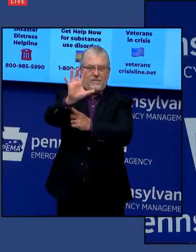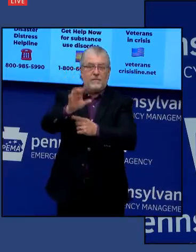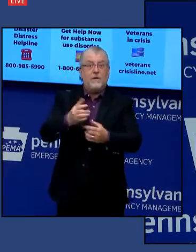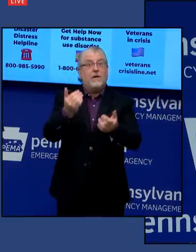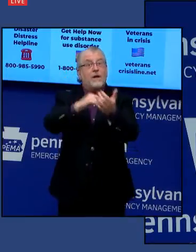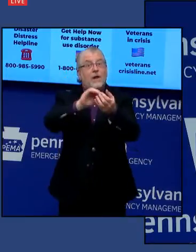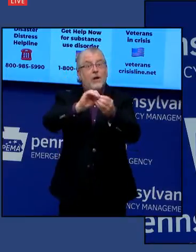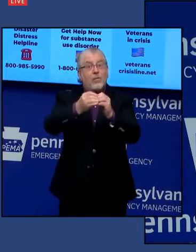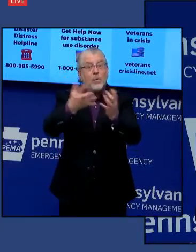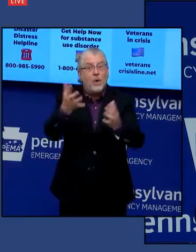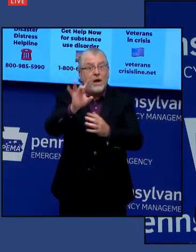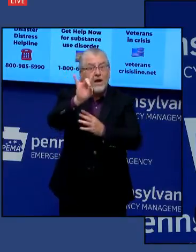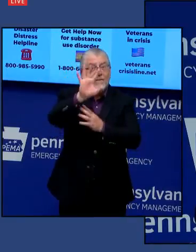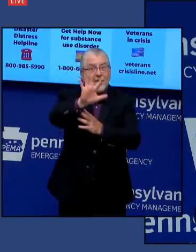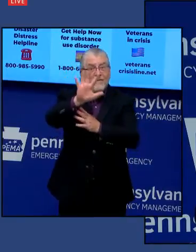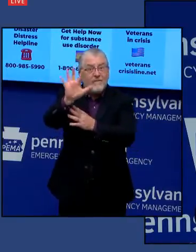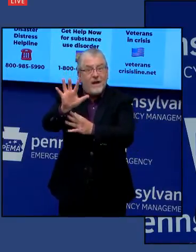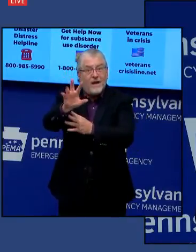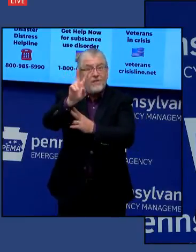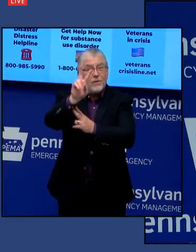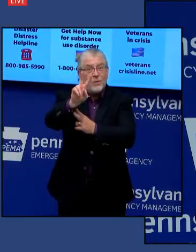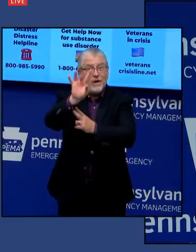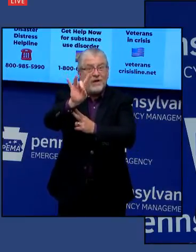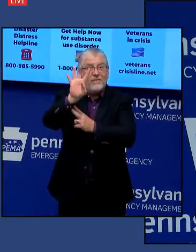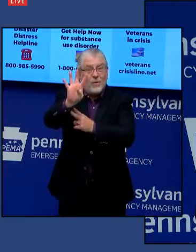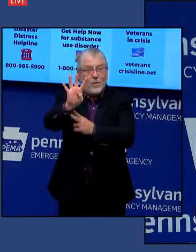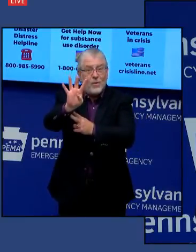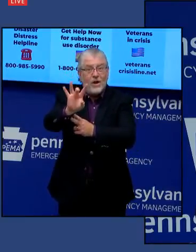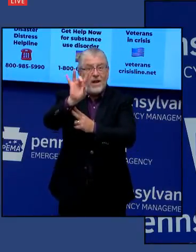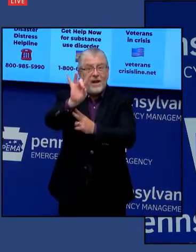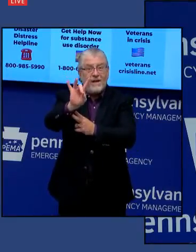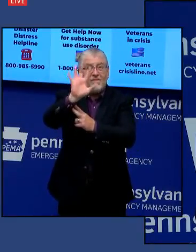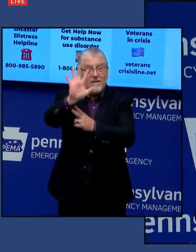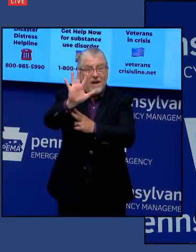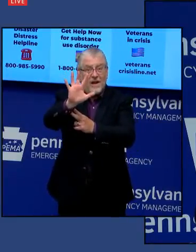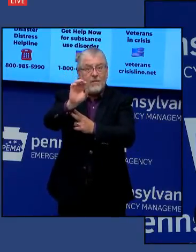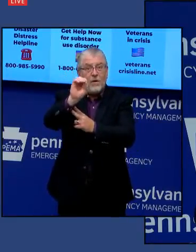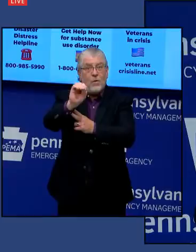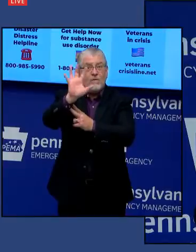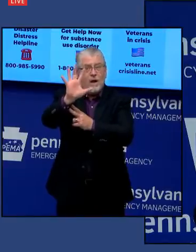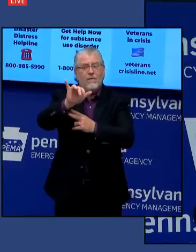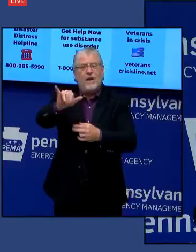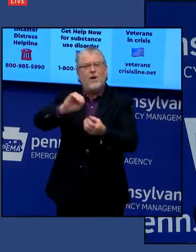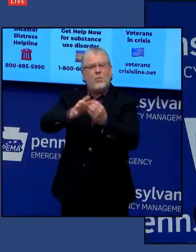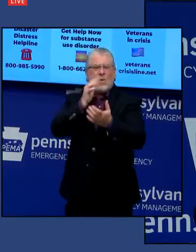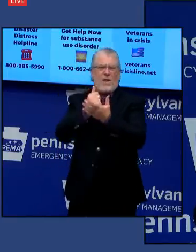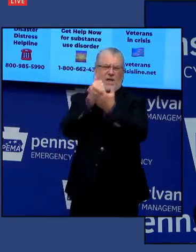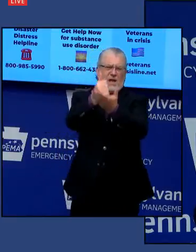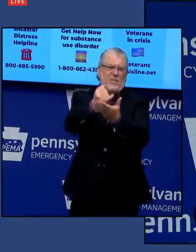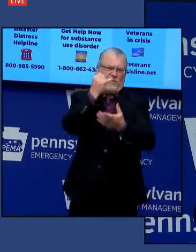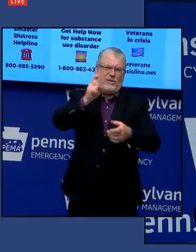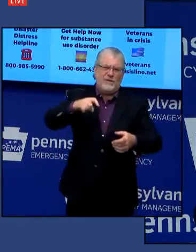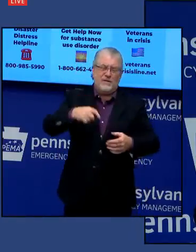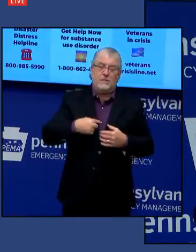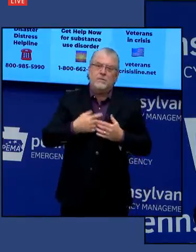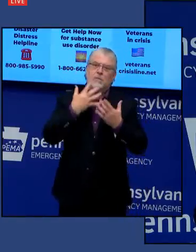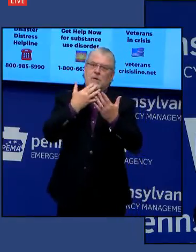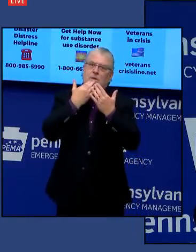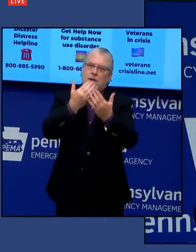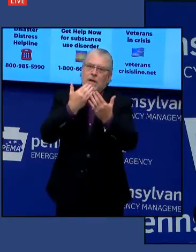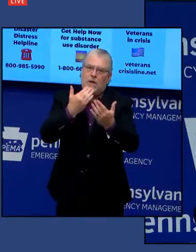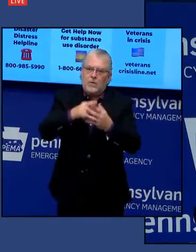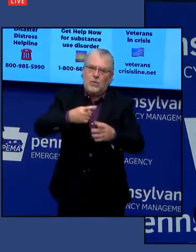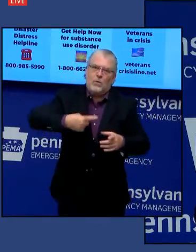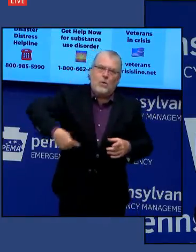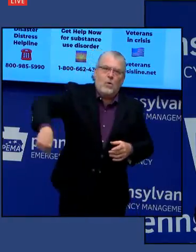855-284-8505. And I want to thank the direct care providers who are literally putting their lives on the line